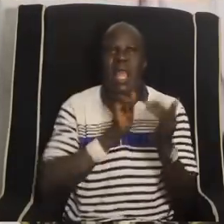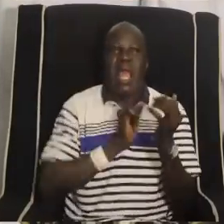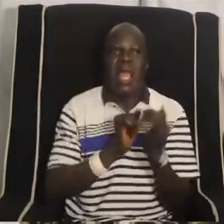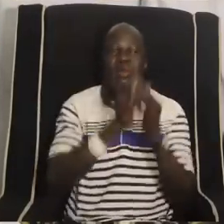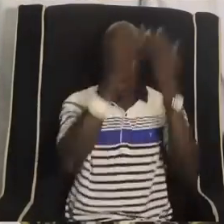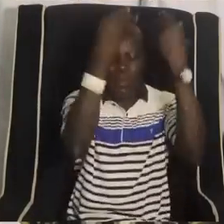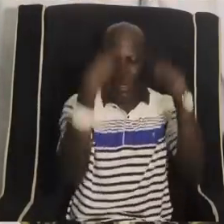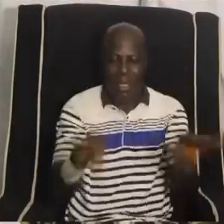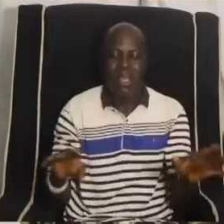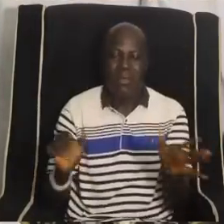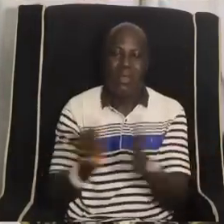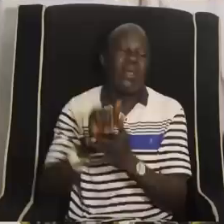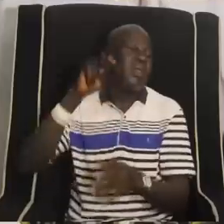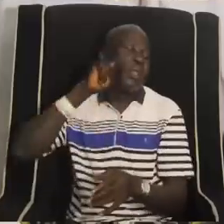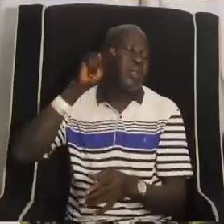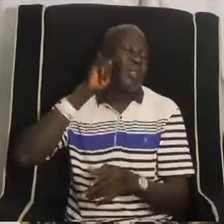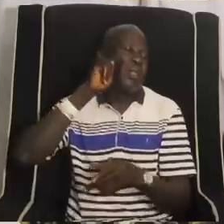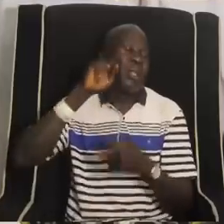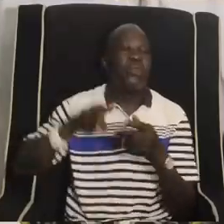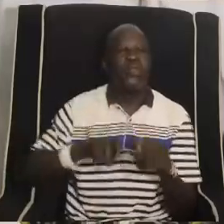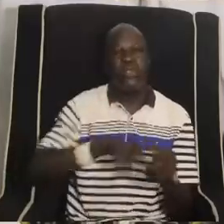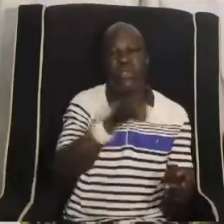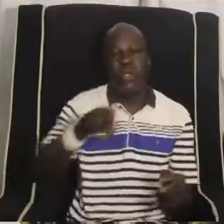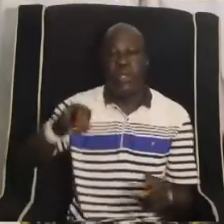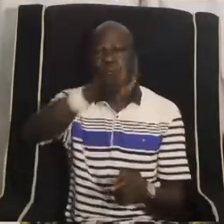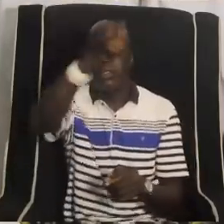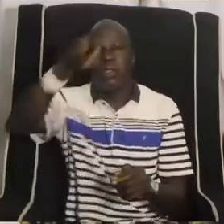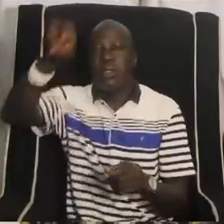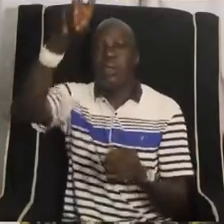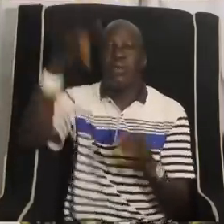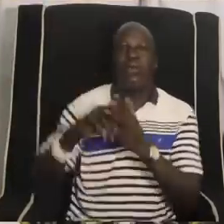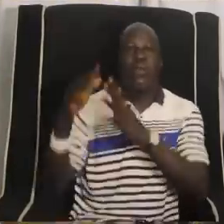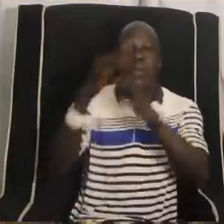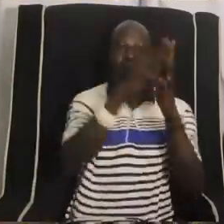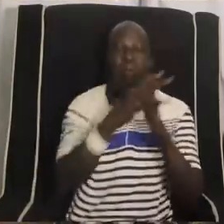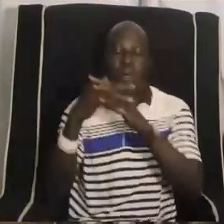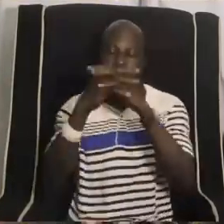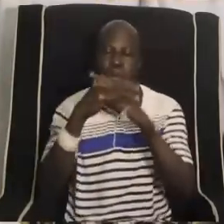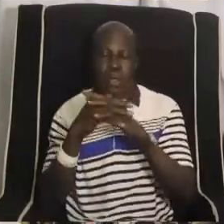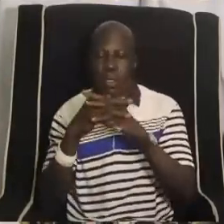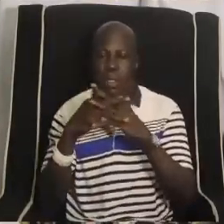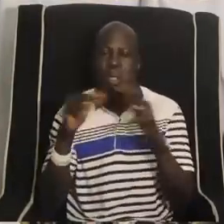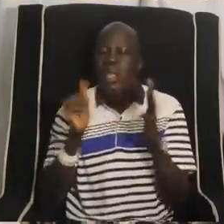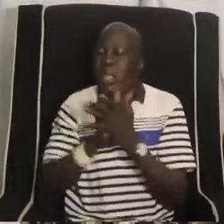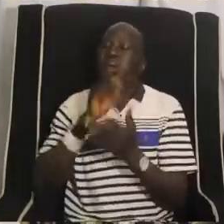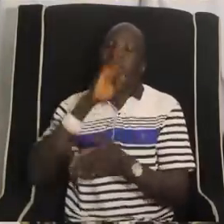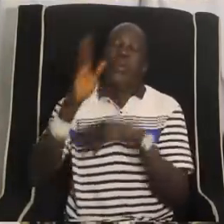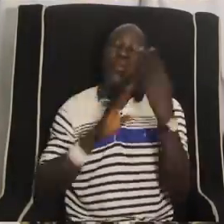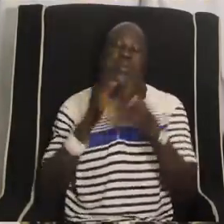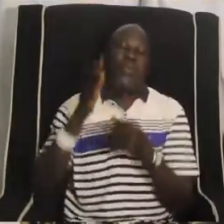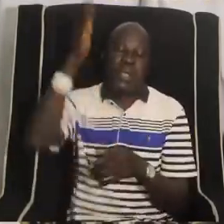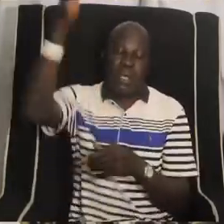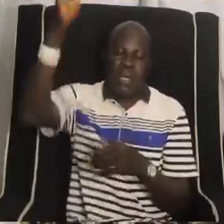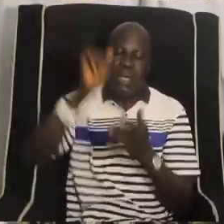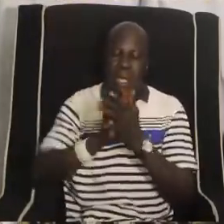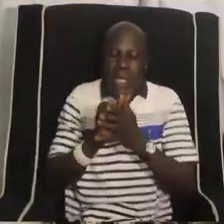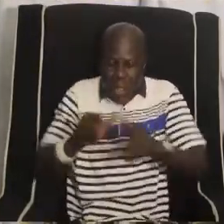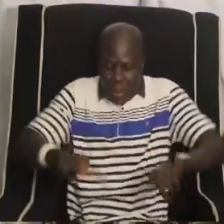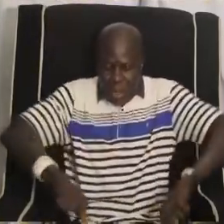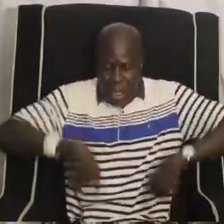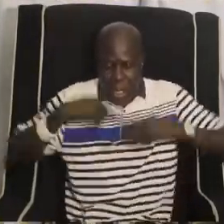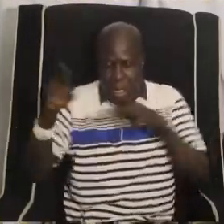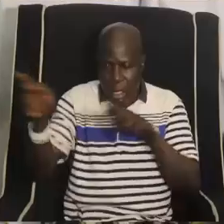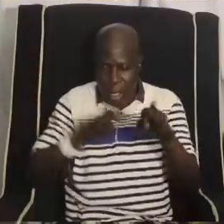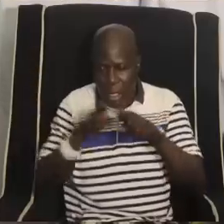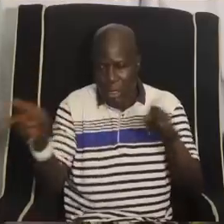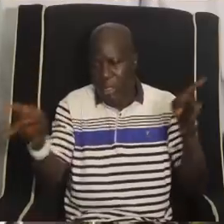fi Nàìjà lẹ̀. And you determined to leave Nigeria. And ran away to abroad. And when you got there,